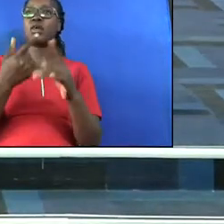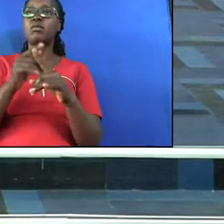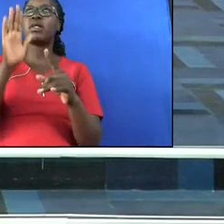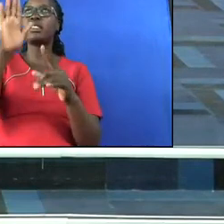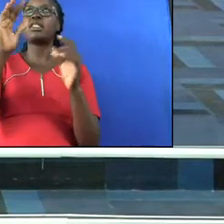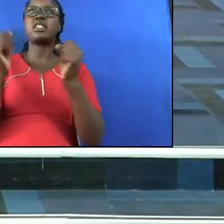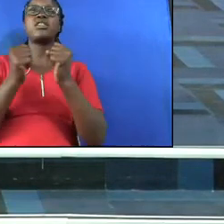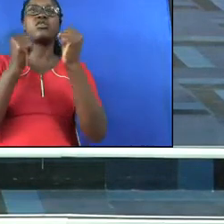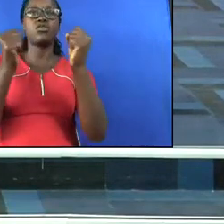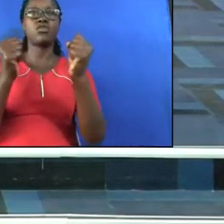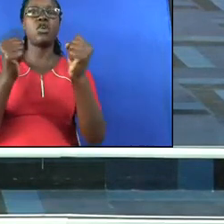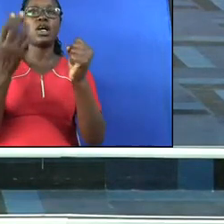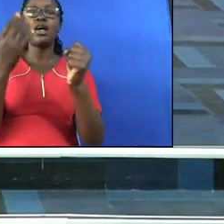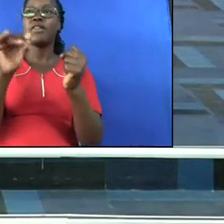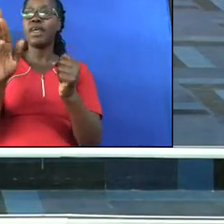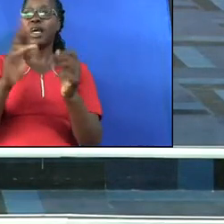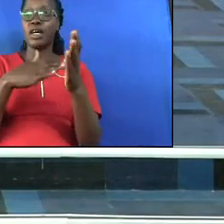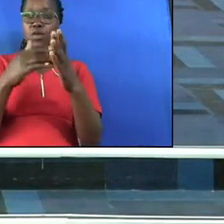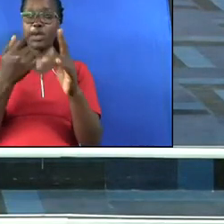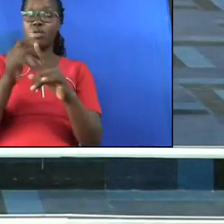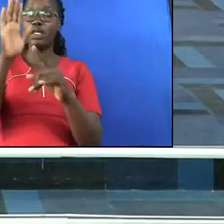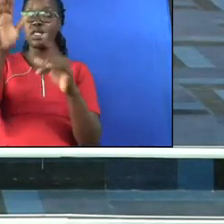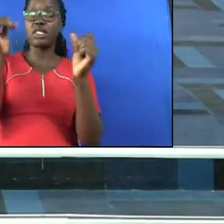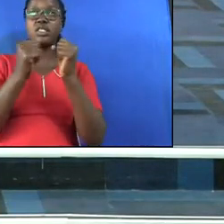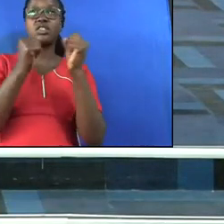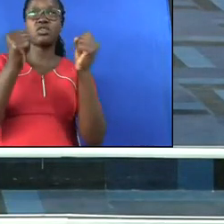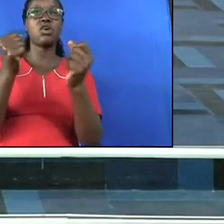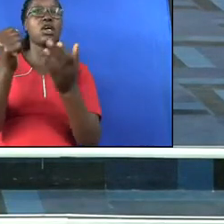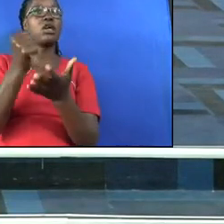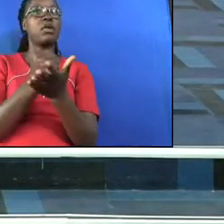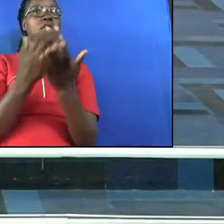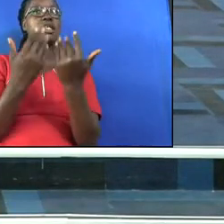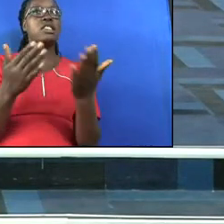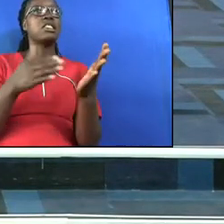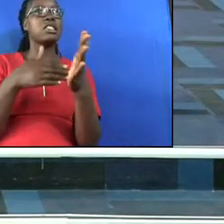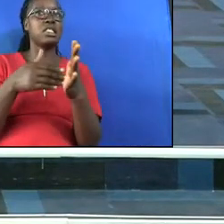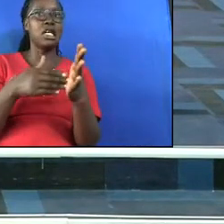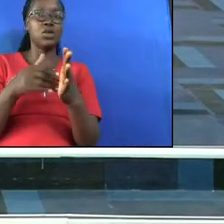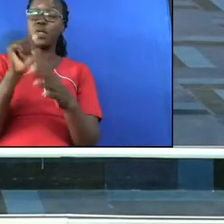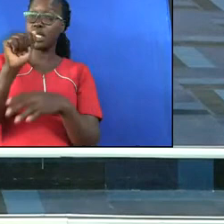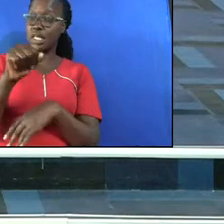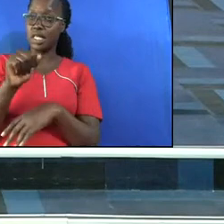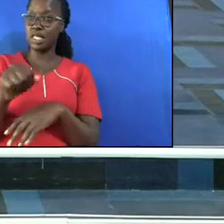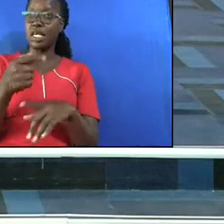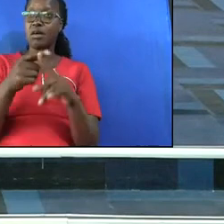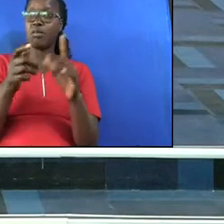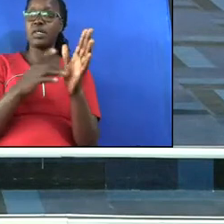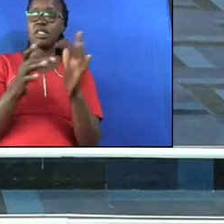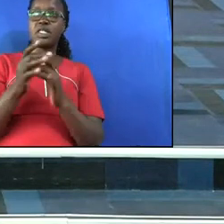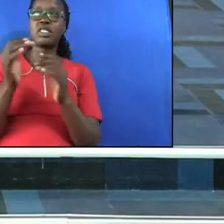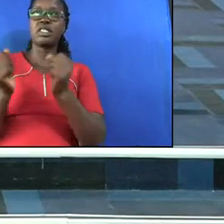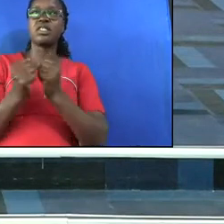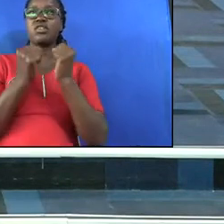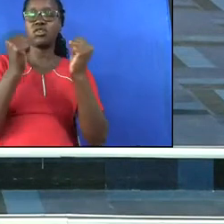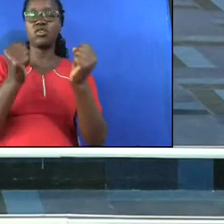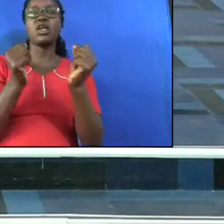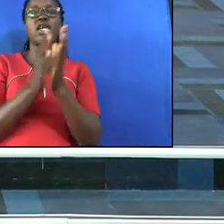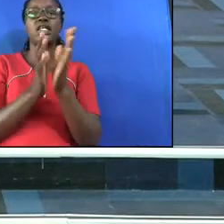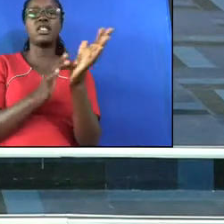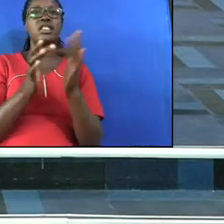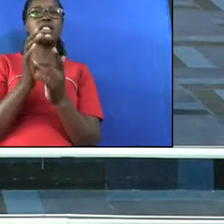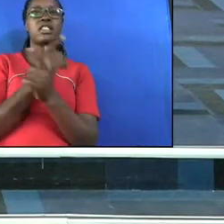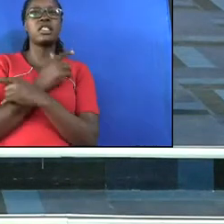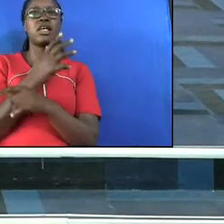he is. They are weak, but he is. Amen. Children are weak, yes, but Jesus is strong, and